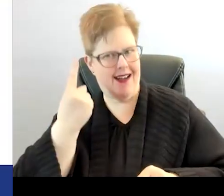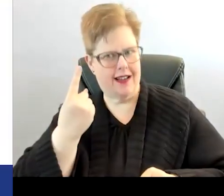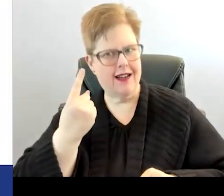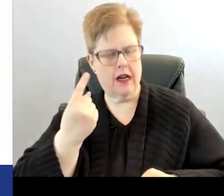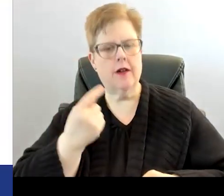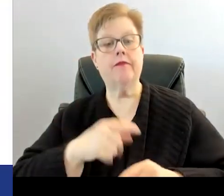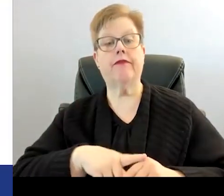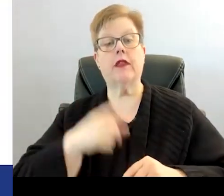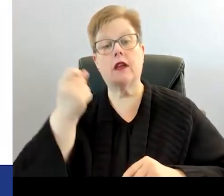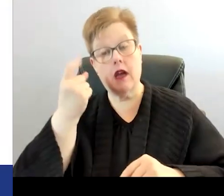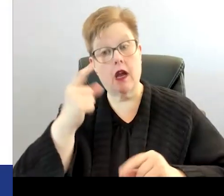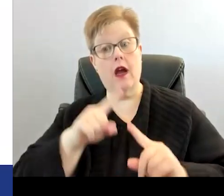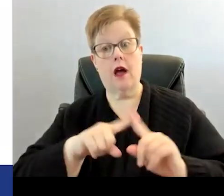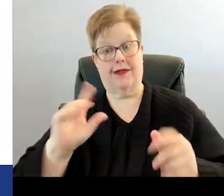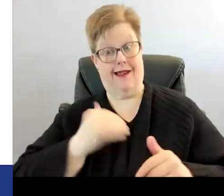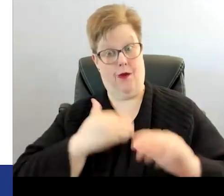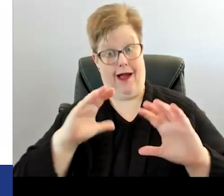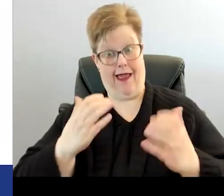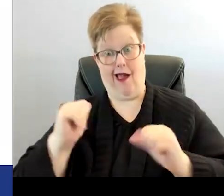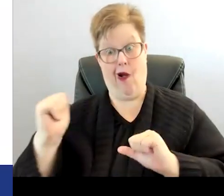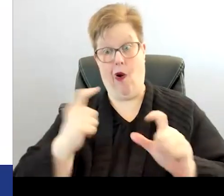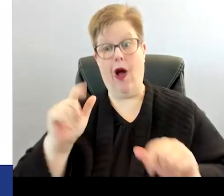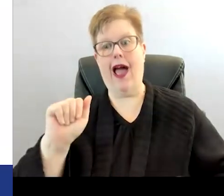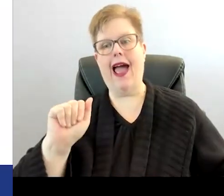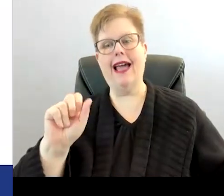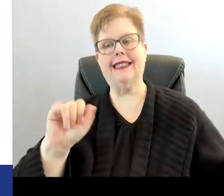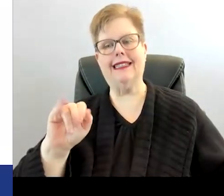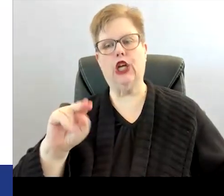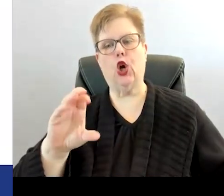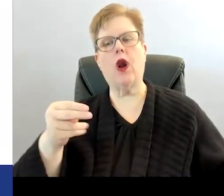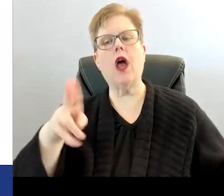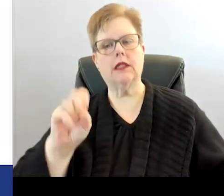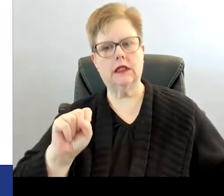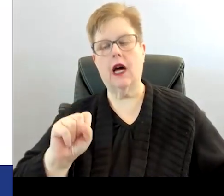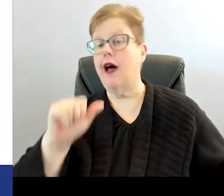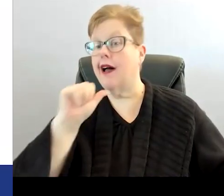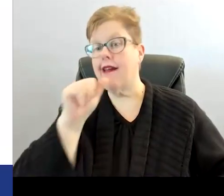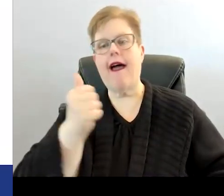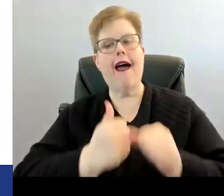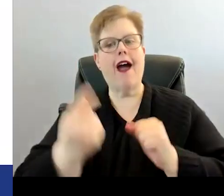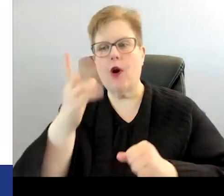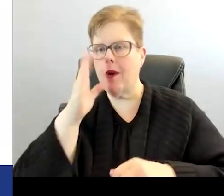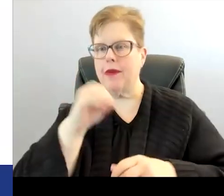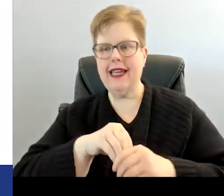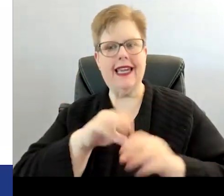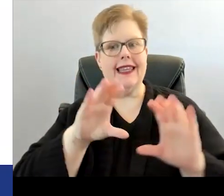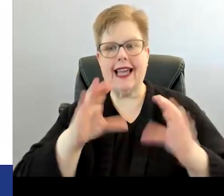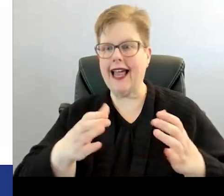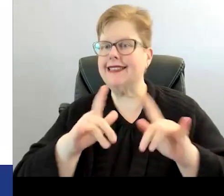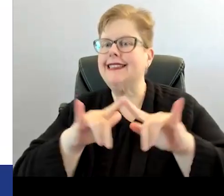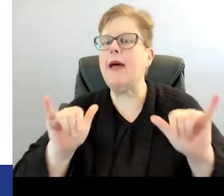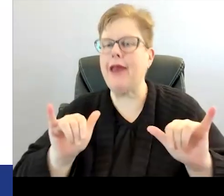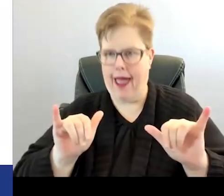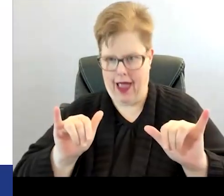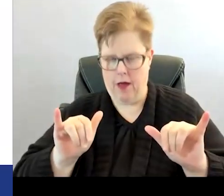Because, however, our courses are all asynchronous, which means that not everyone will be in the course site at the same